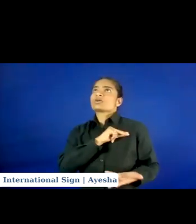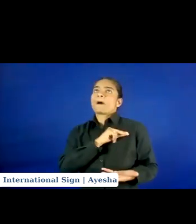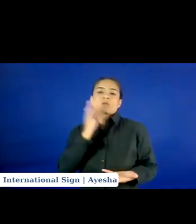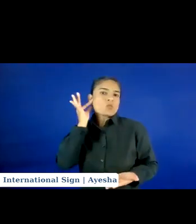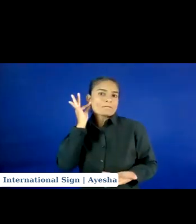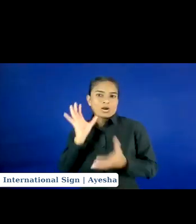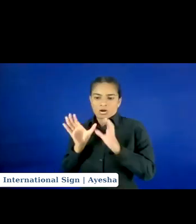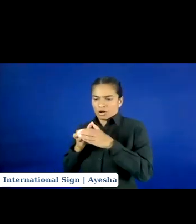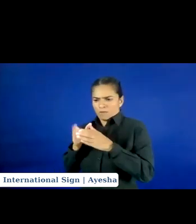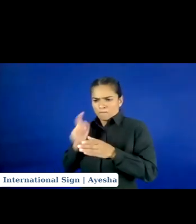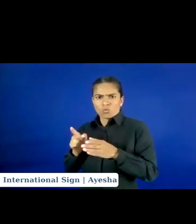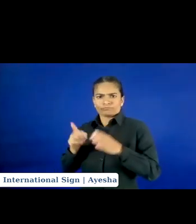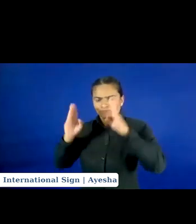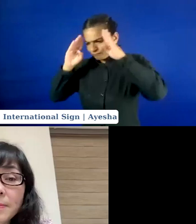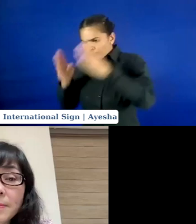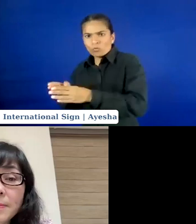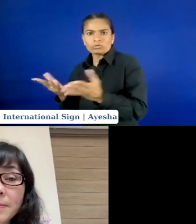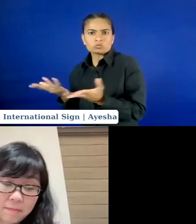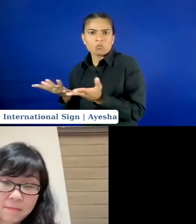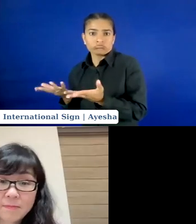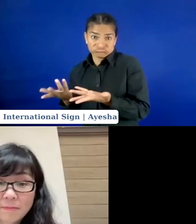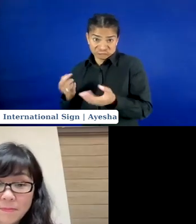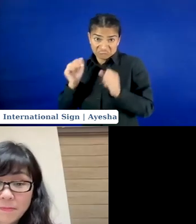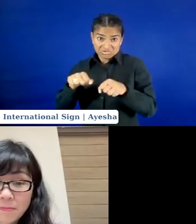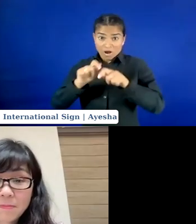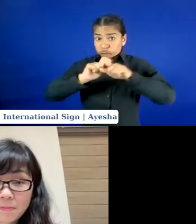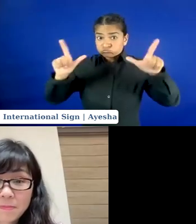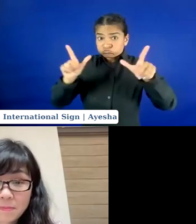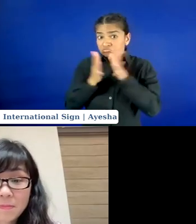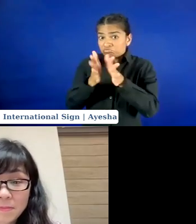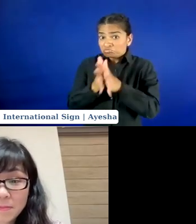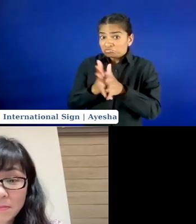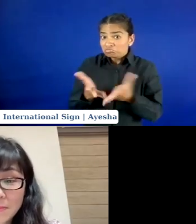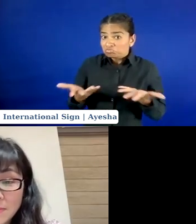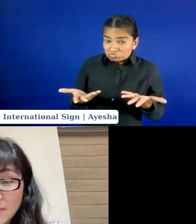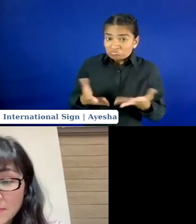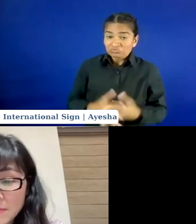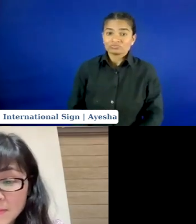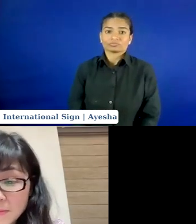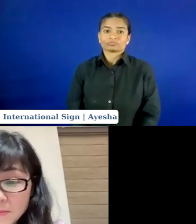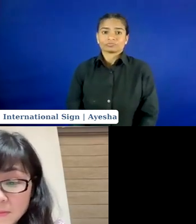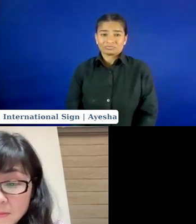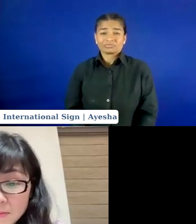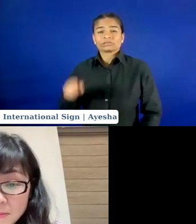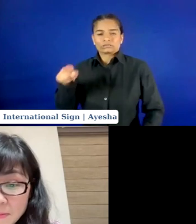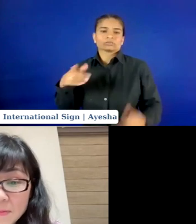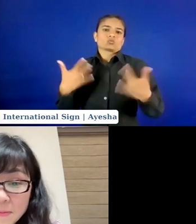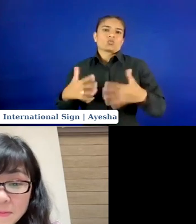If you can come back and provide this guidance, extremely important for our learning. Over to you, Ms. Phuong.